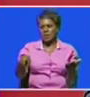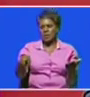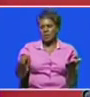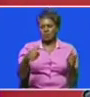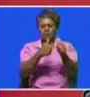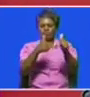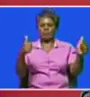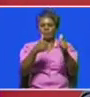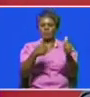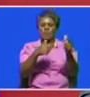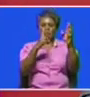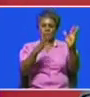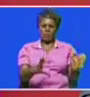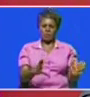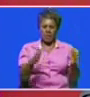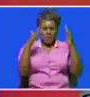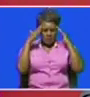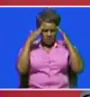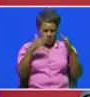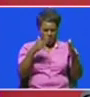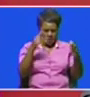boycott? Rita Tinina takes a closer look.